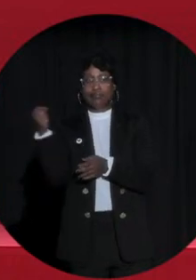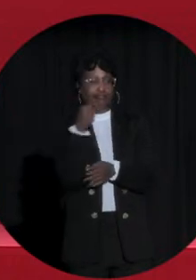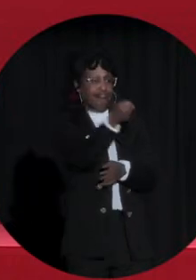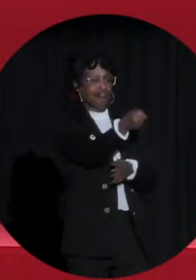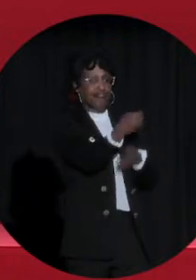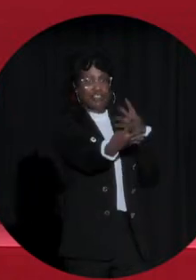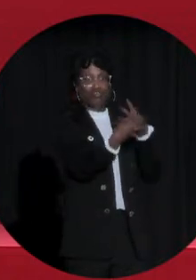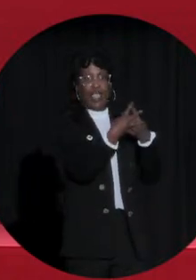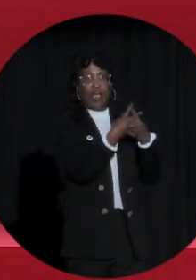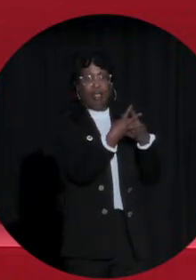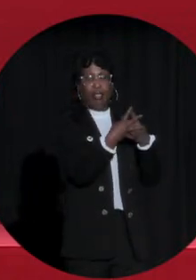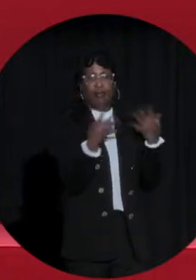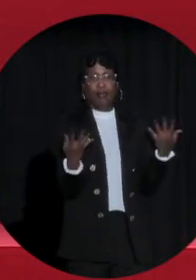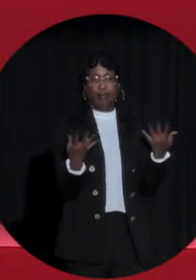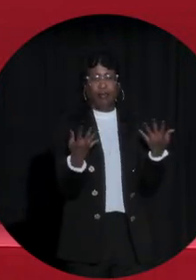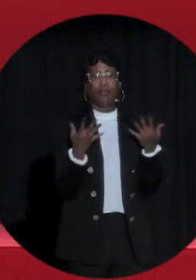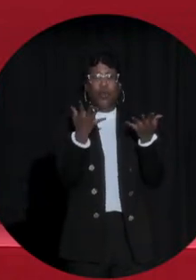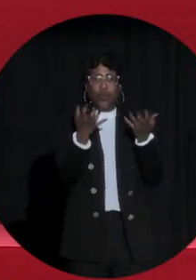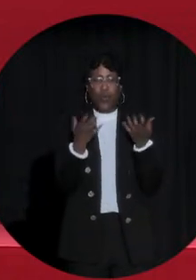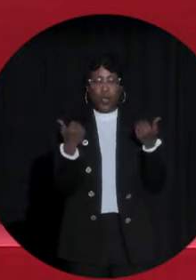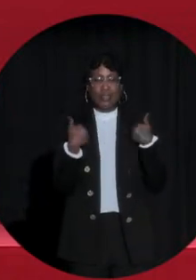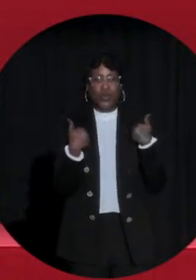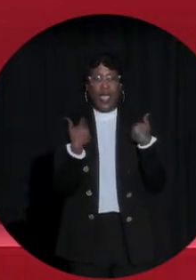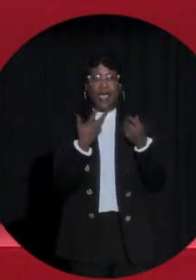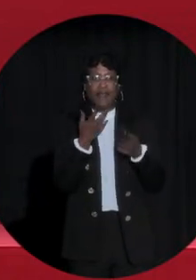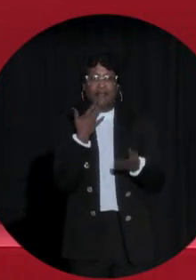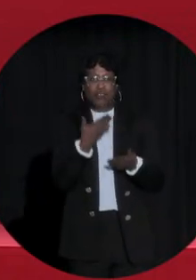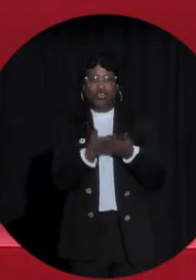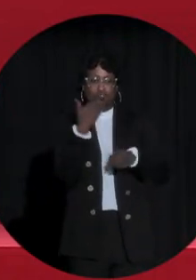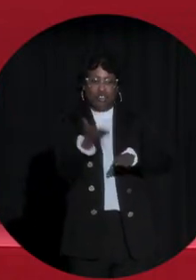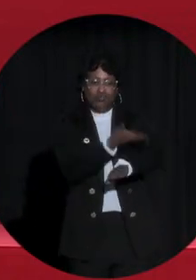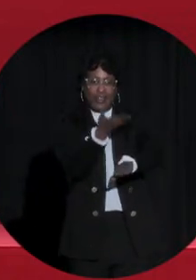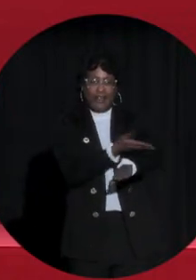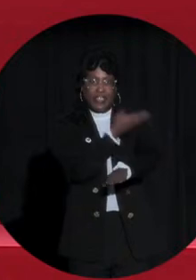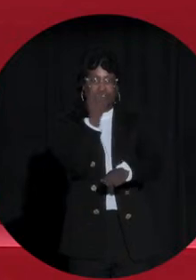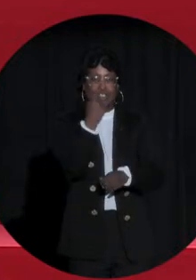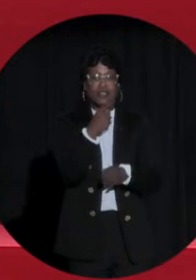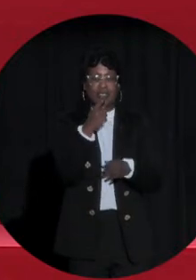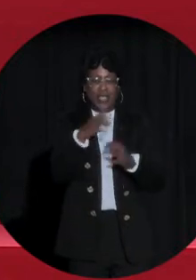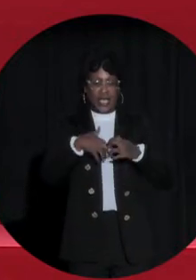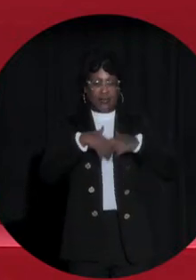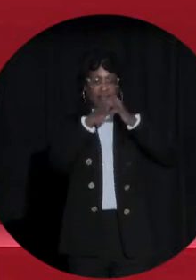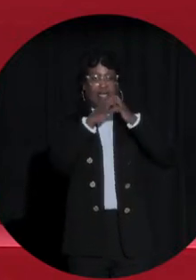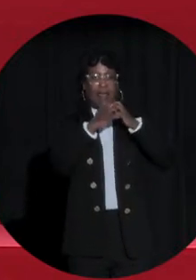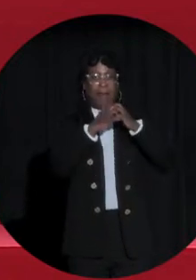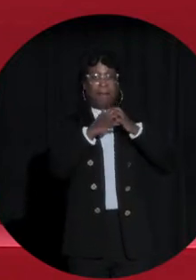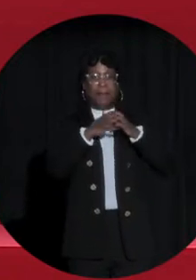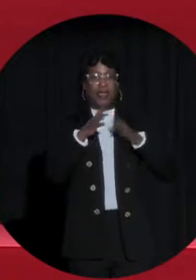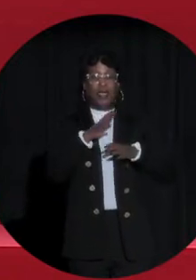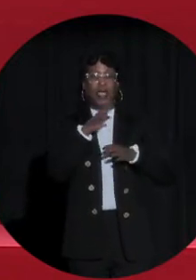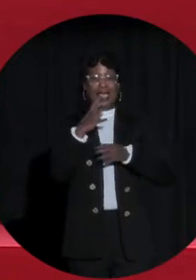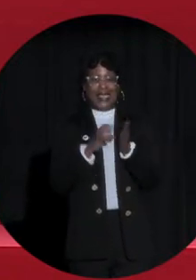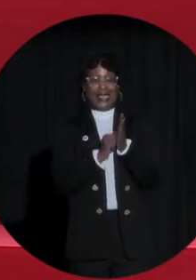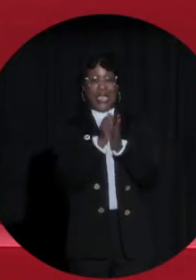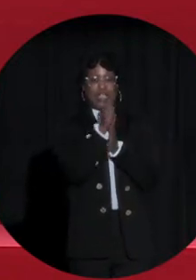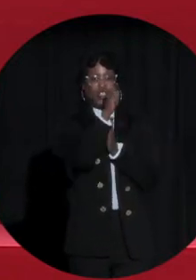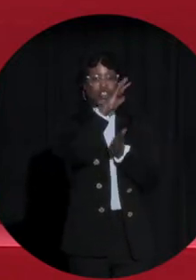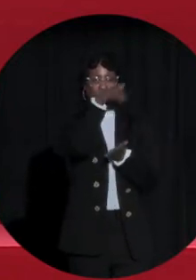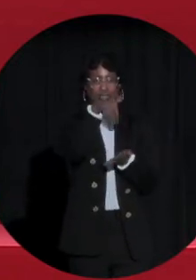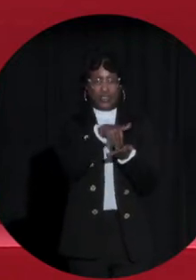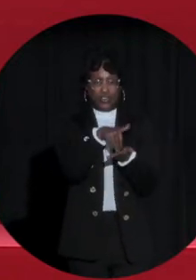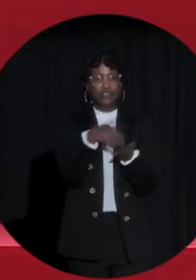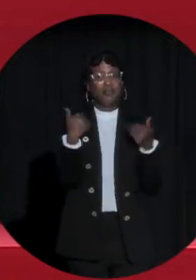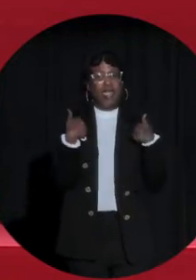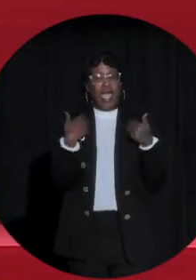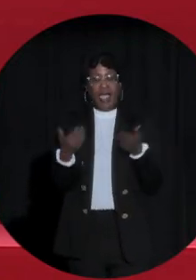We secured funding and broke ground on the county's very first cancer center. We're building a new inpatient rehab facility so